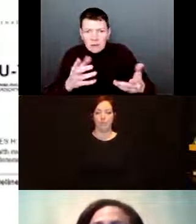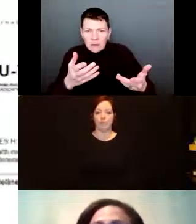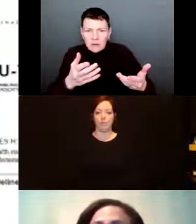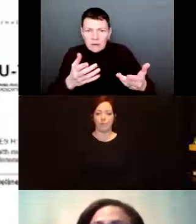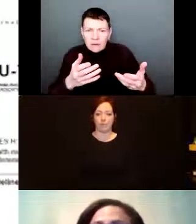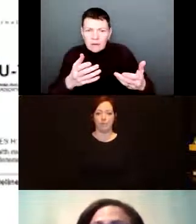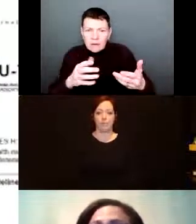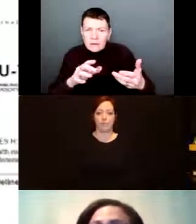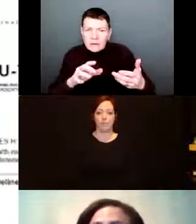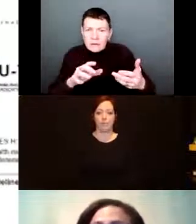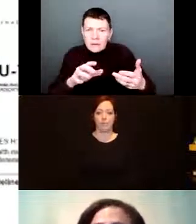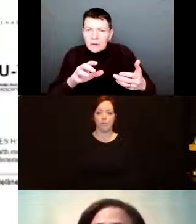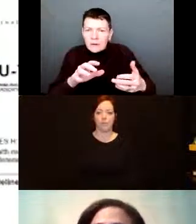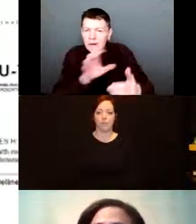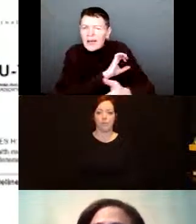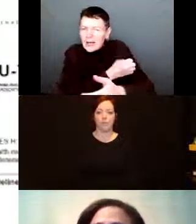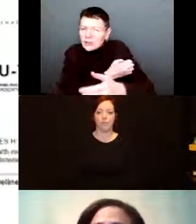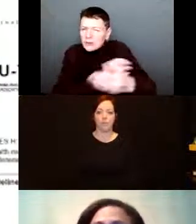of energy